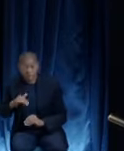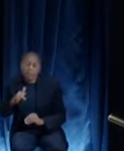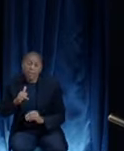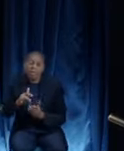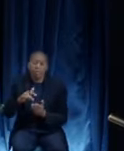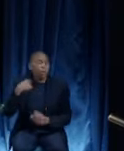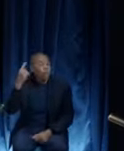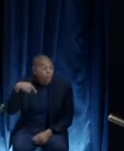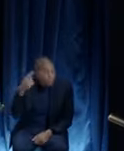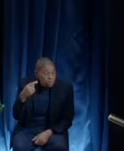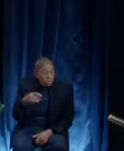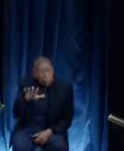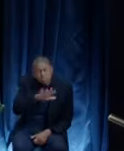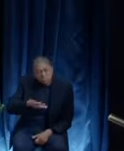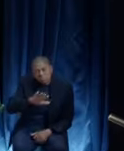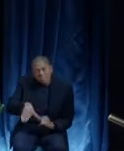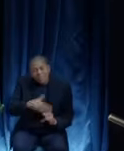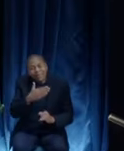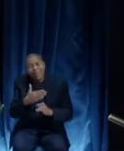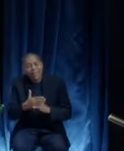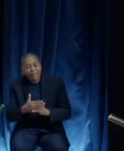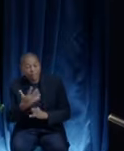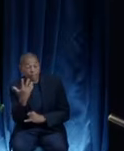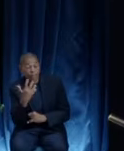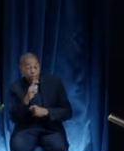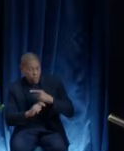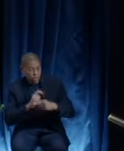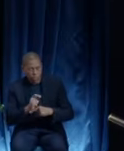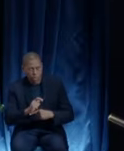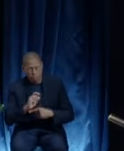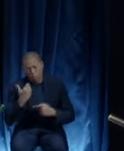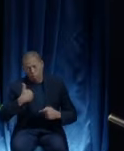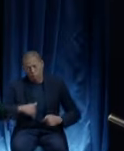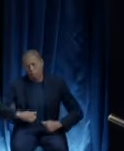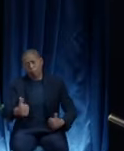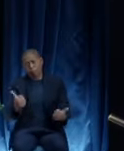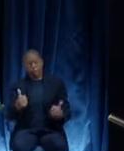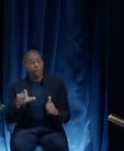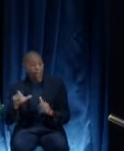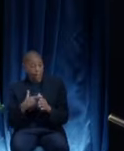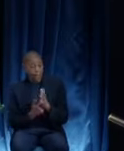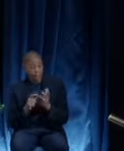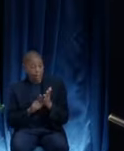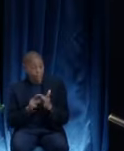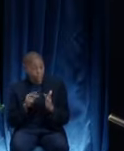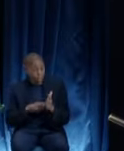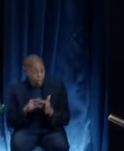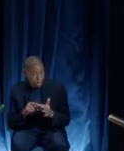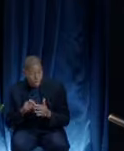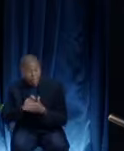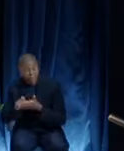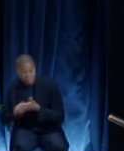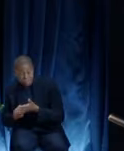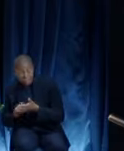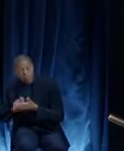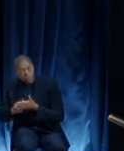London, right at the end of the 15th century, they're in a golden age. Caroline Barron made this argument in the 1980s, and historians have